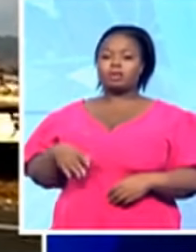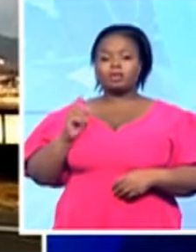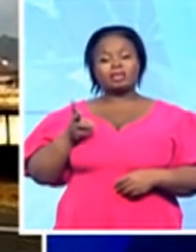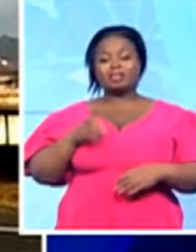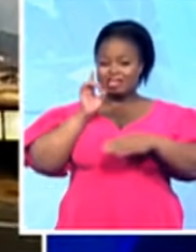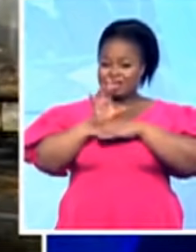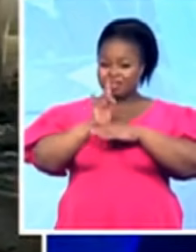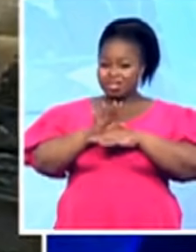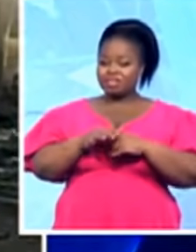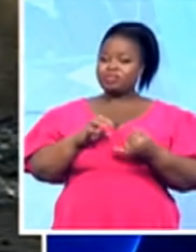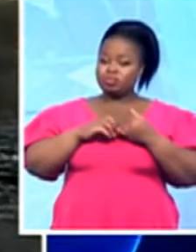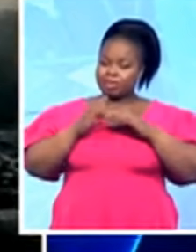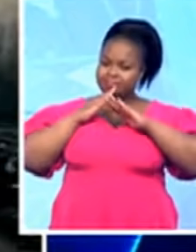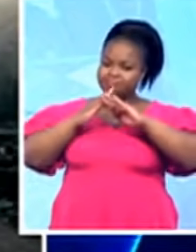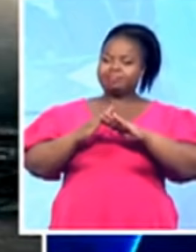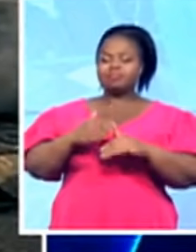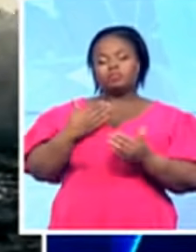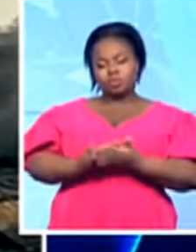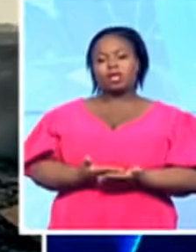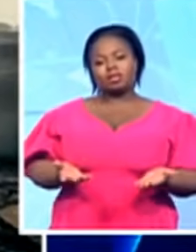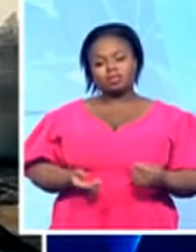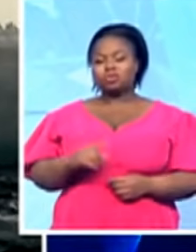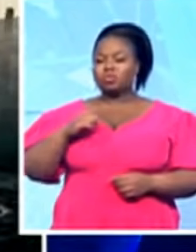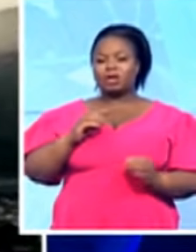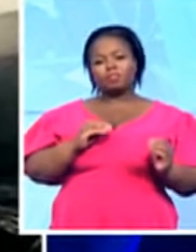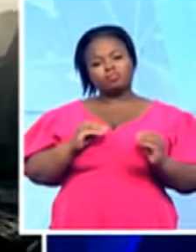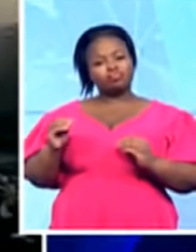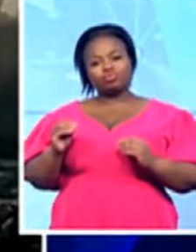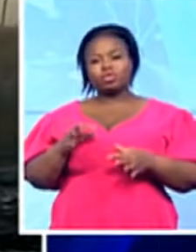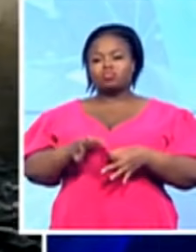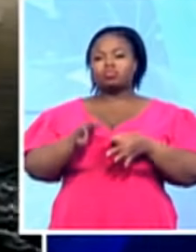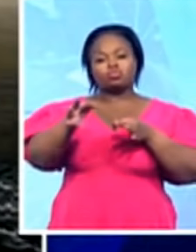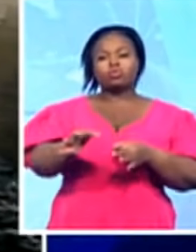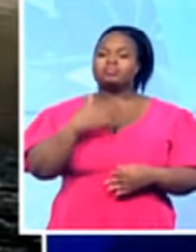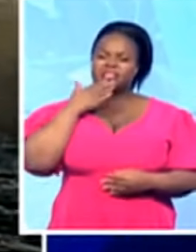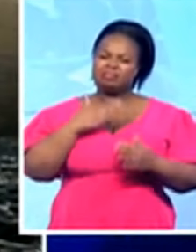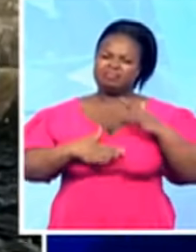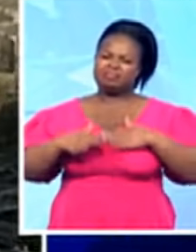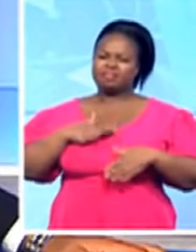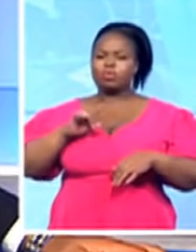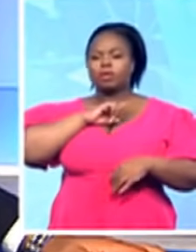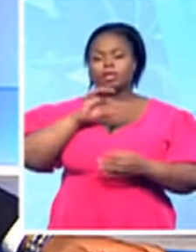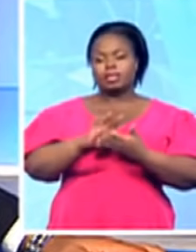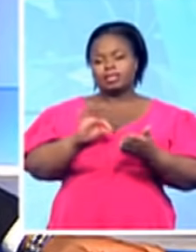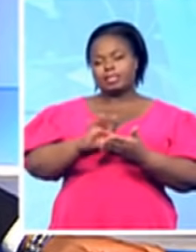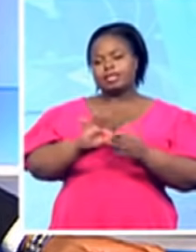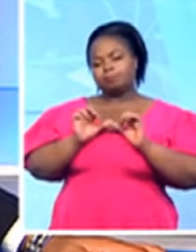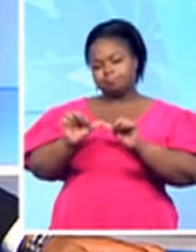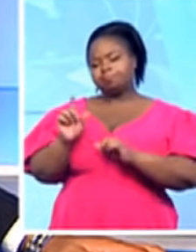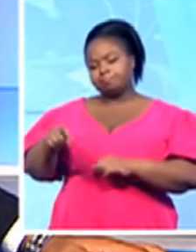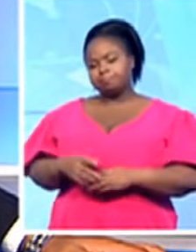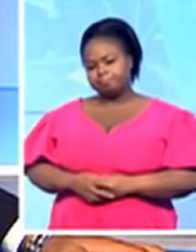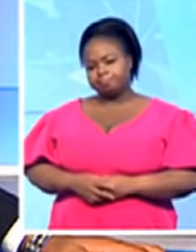to do so or delay their travel, and to please be patient whilst the cleanup operations are continuing. All right, give our viewers